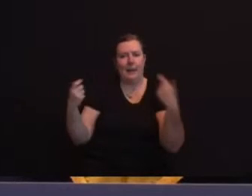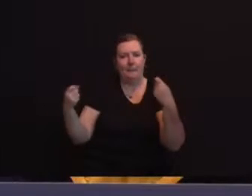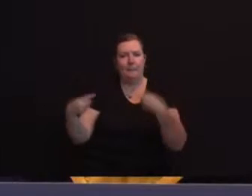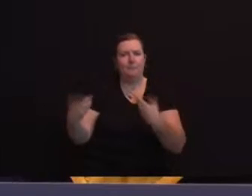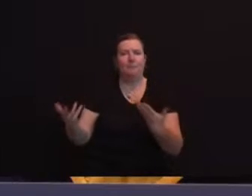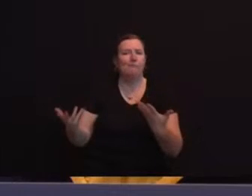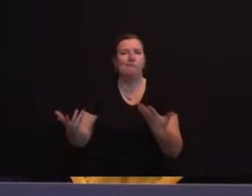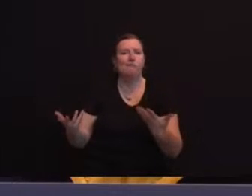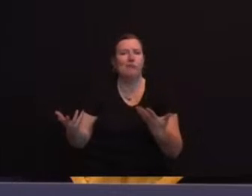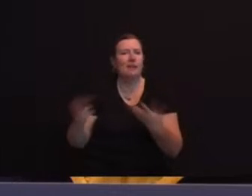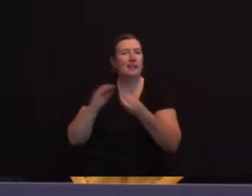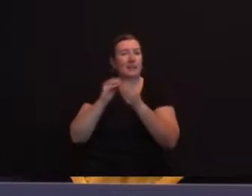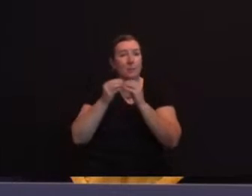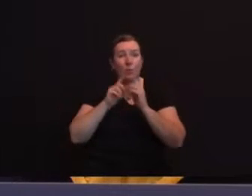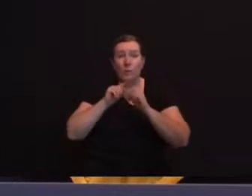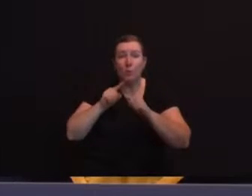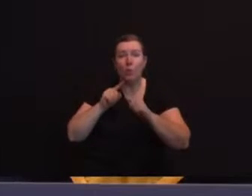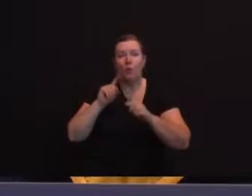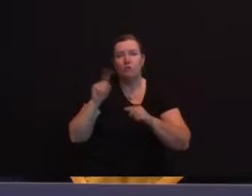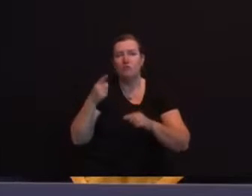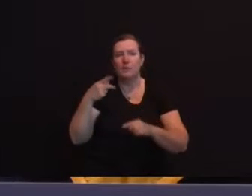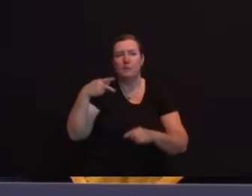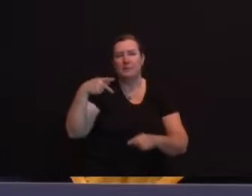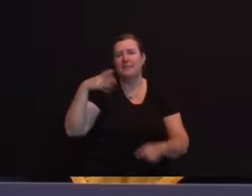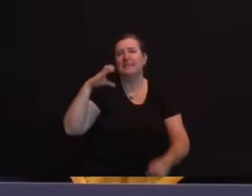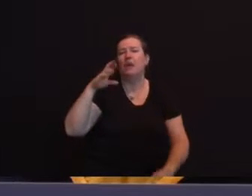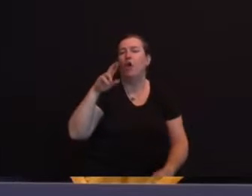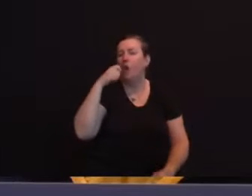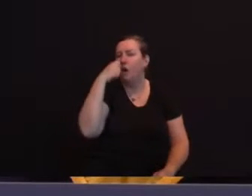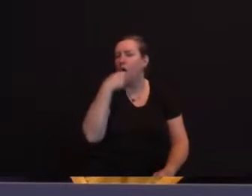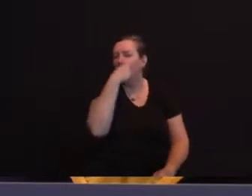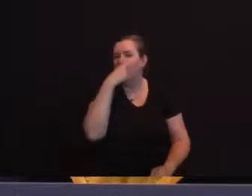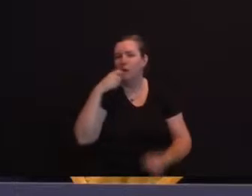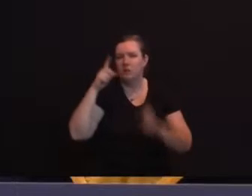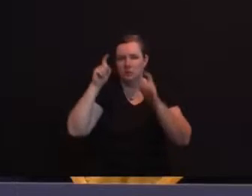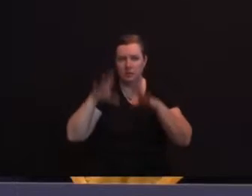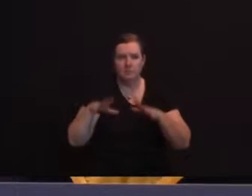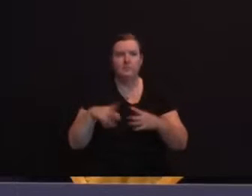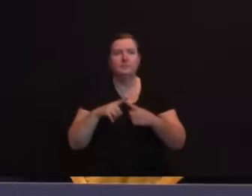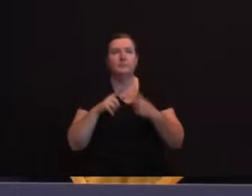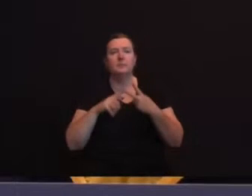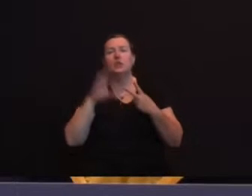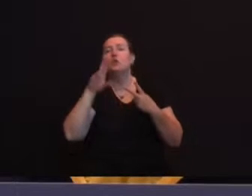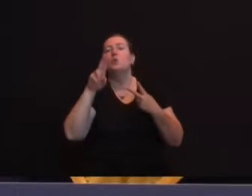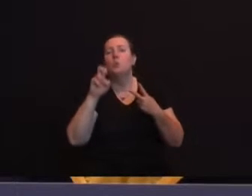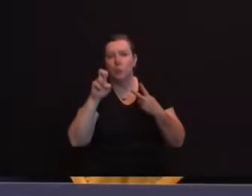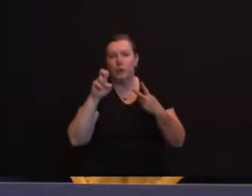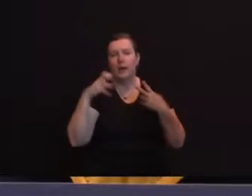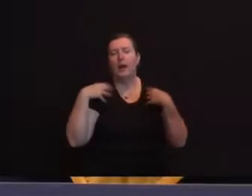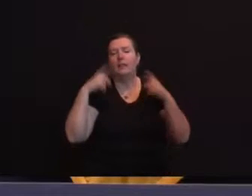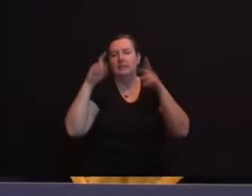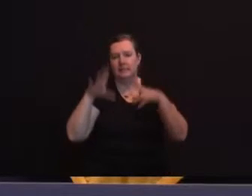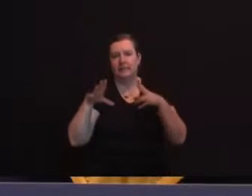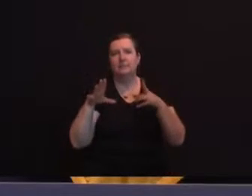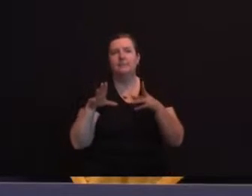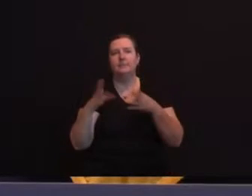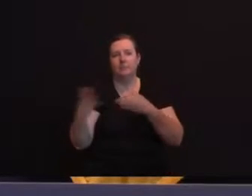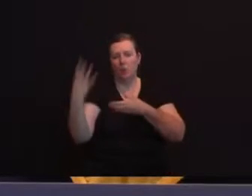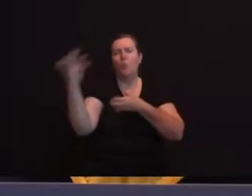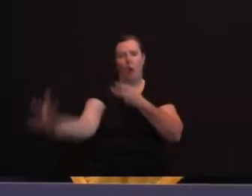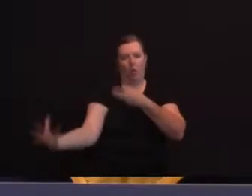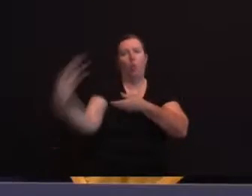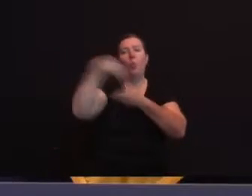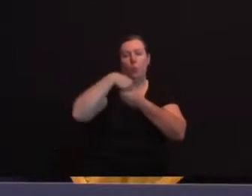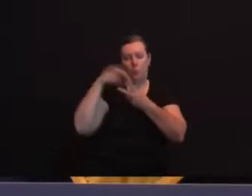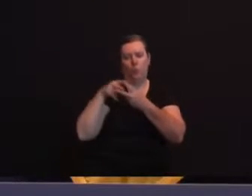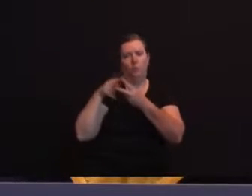report are really the PCR tests, and they will now include when the Q health tests get online, they'll be a part of that. And